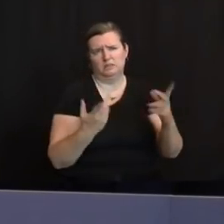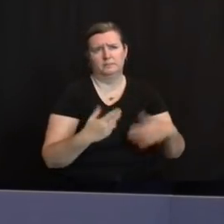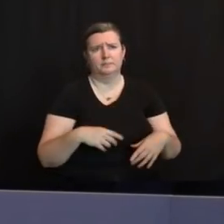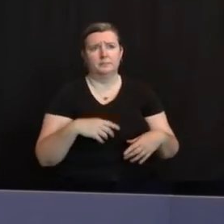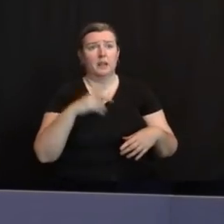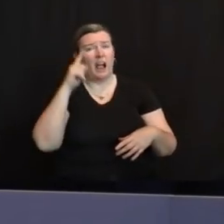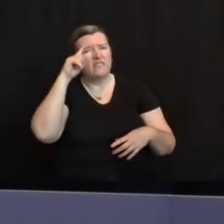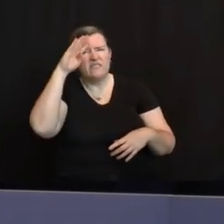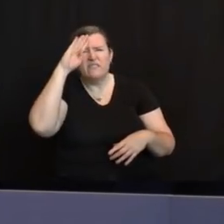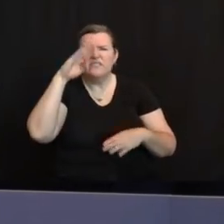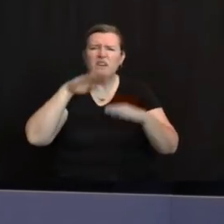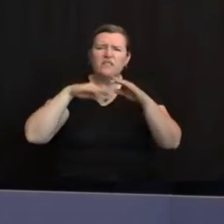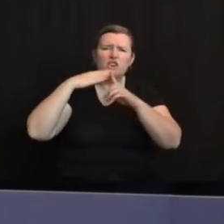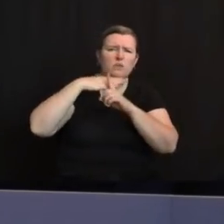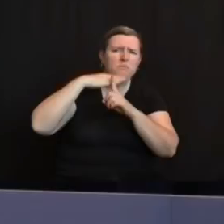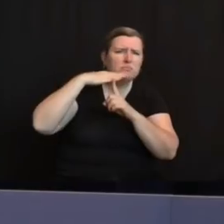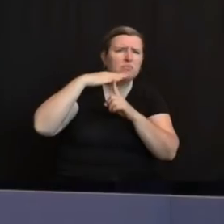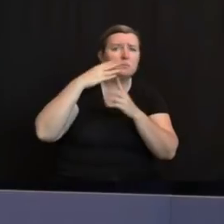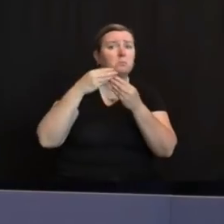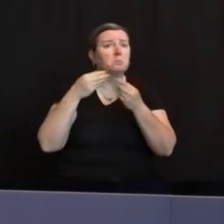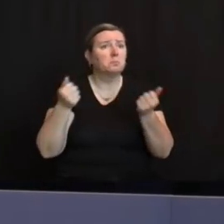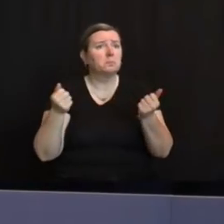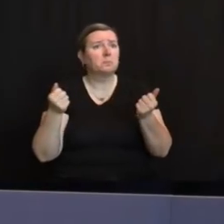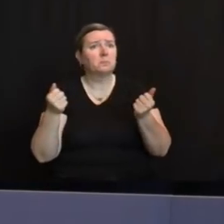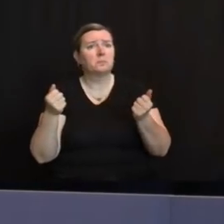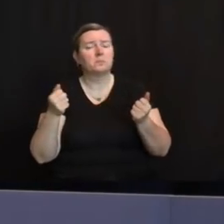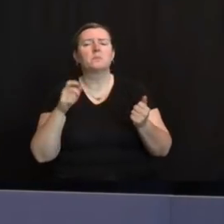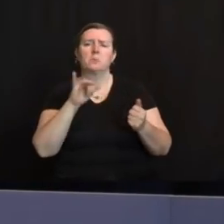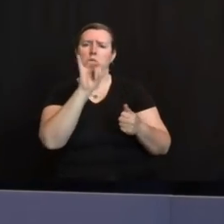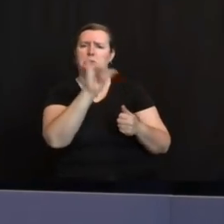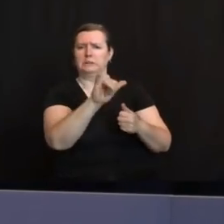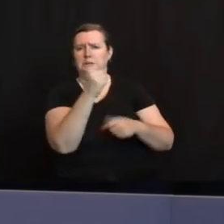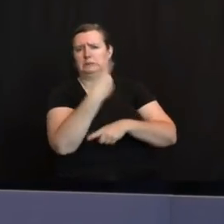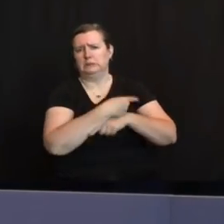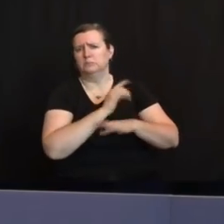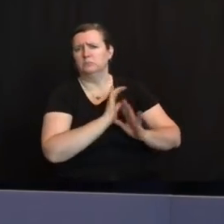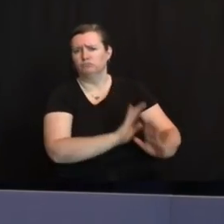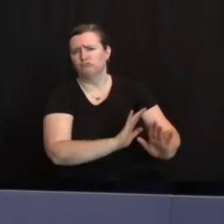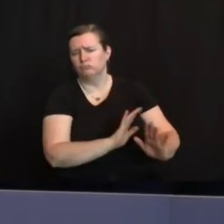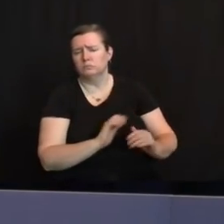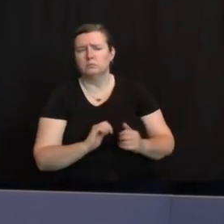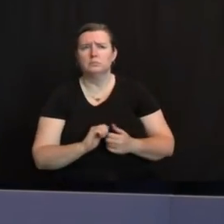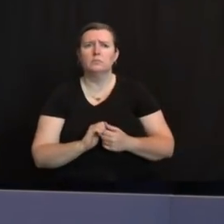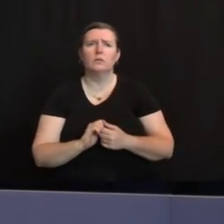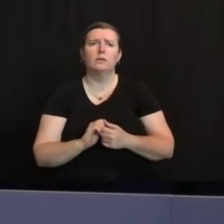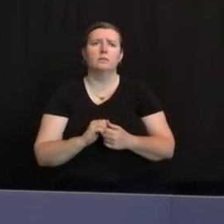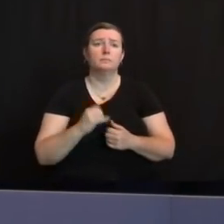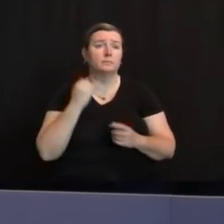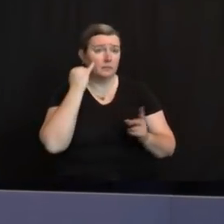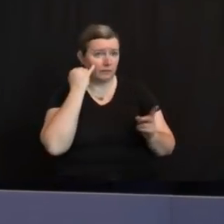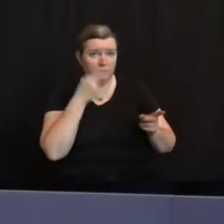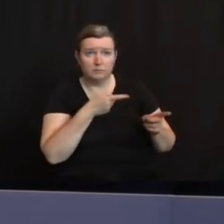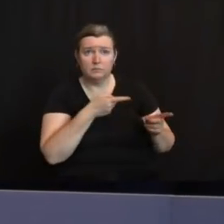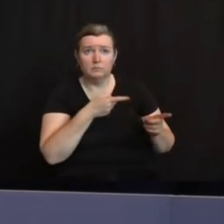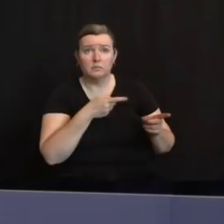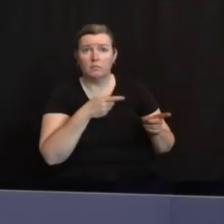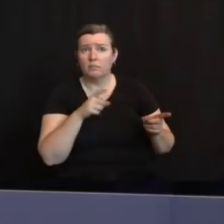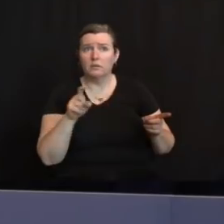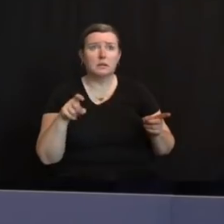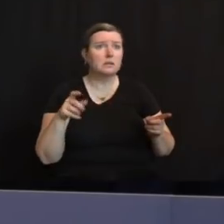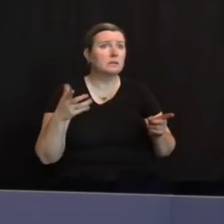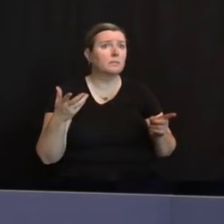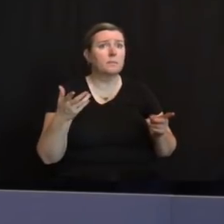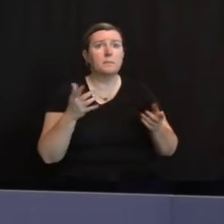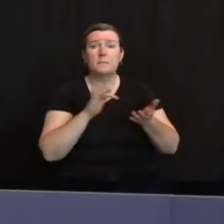resolved. If the individual needs medical care, of course, they should leave their quarantine to visit a healthcare